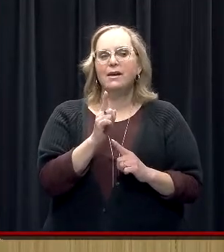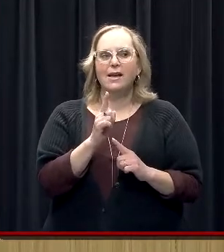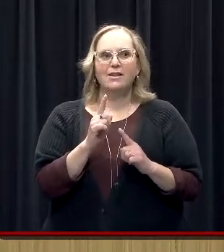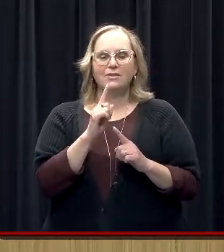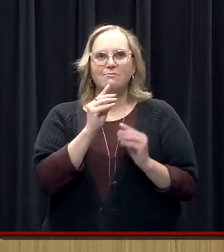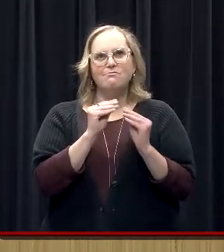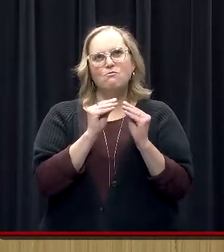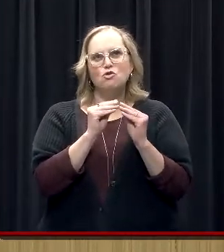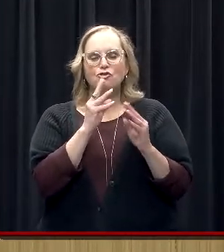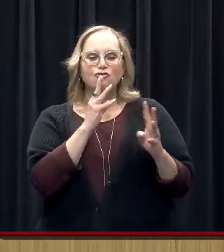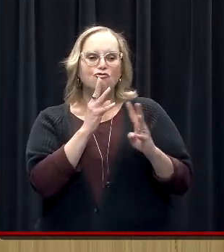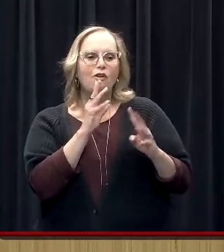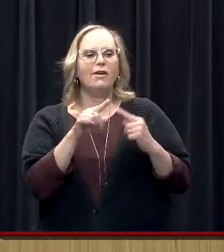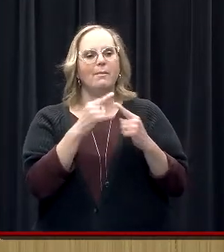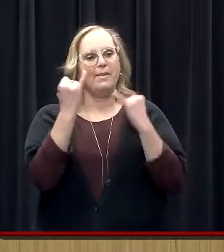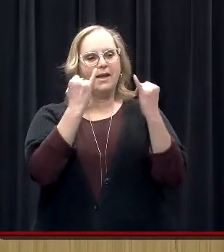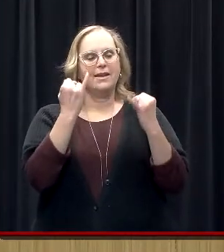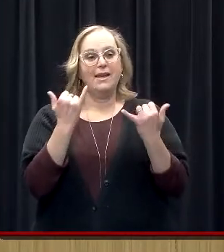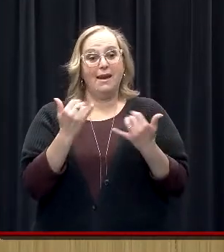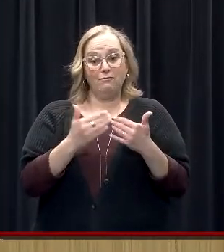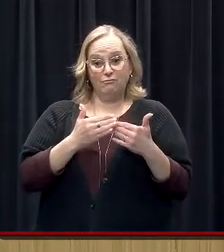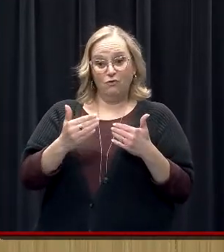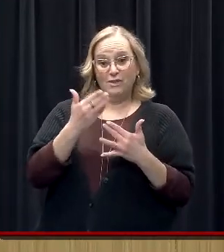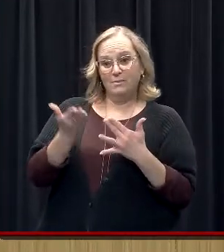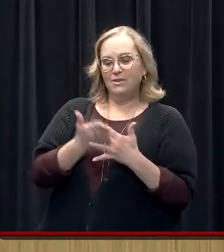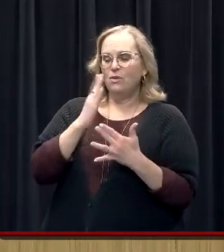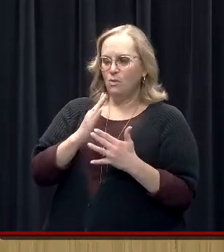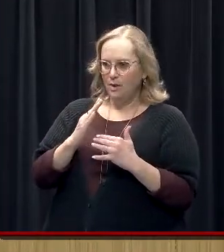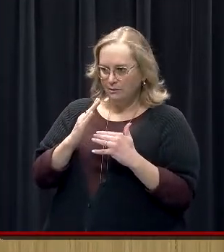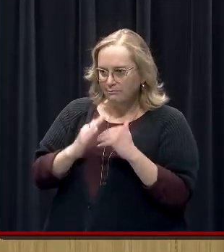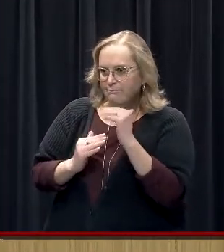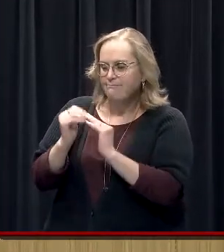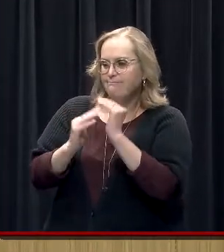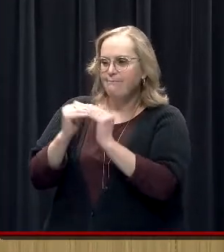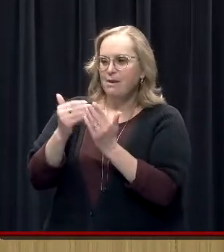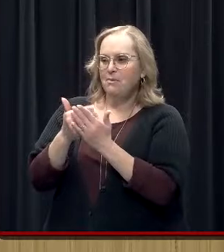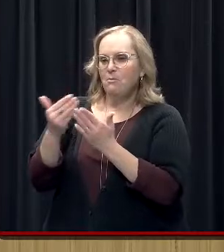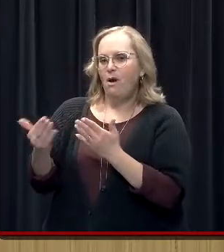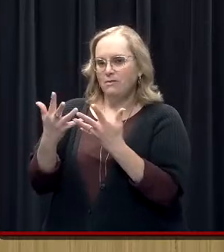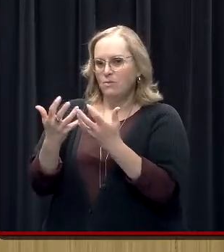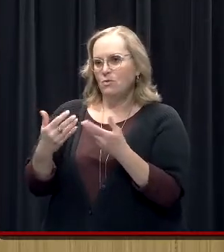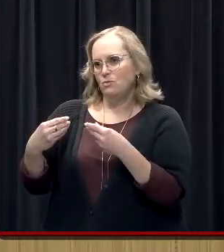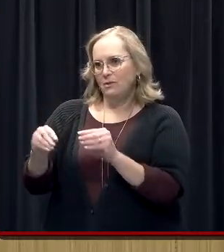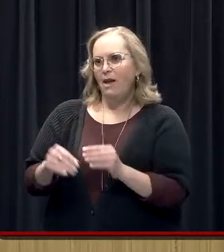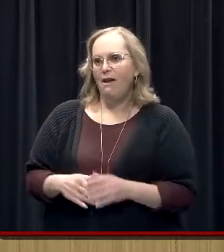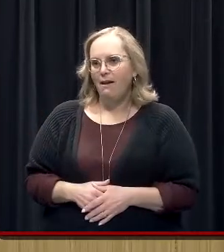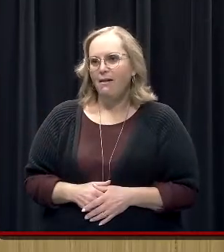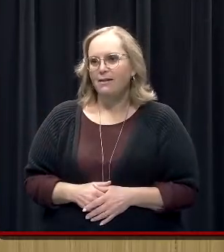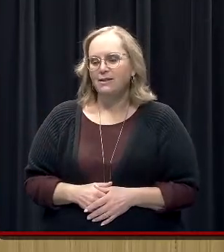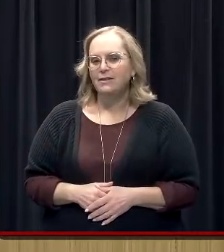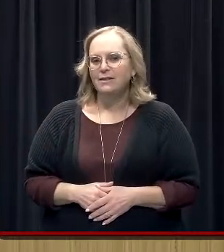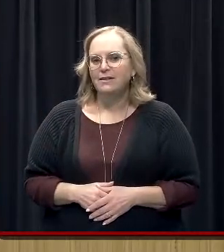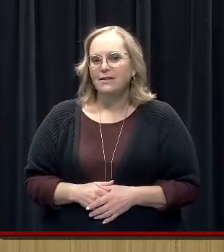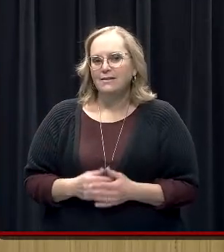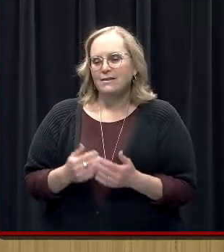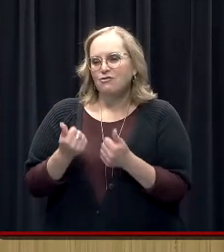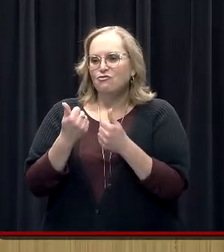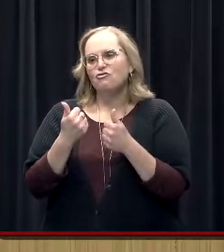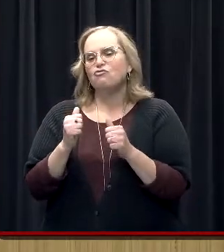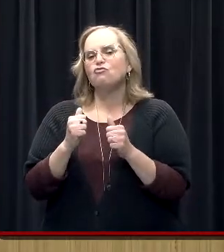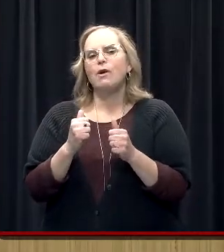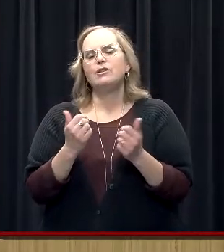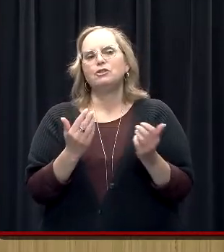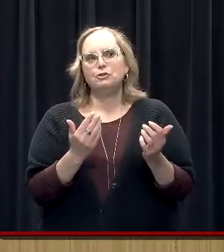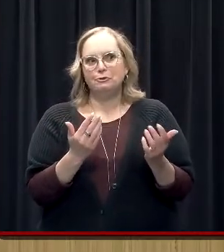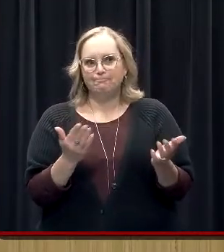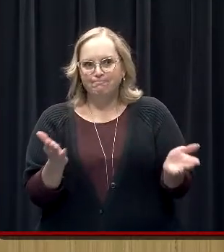the rest of the semester actually building the products that they'll be selling, that they'll be trying to get people to invest in. So it